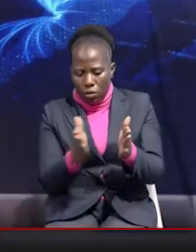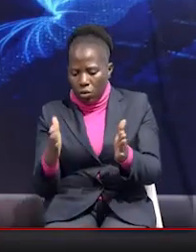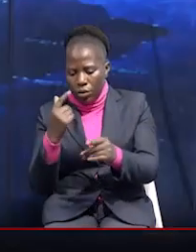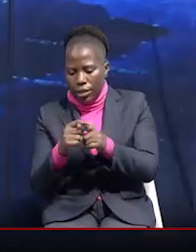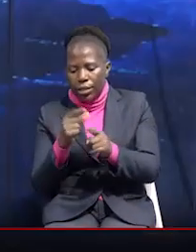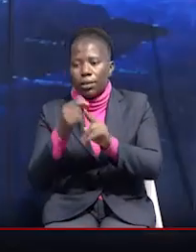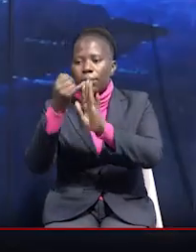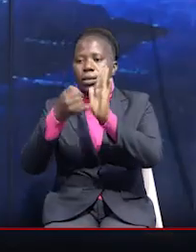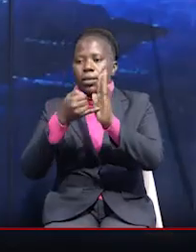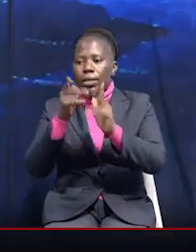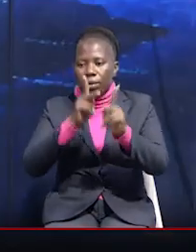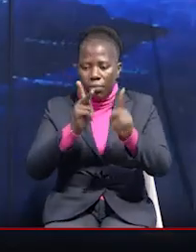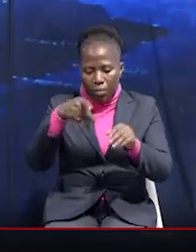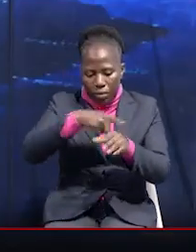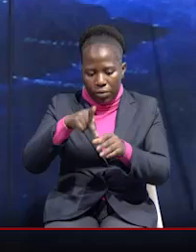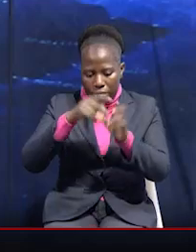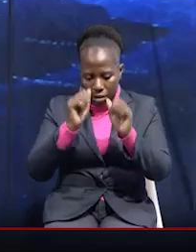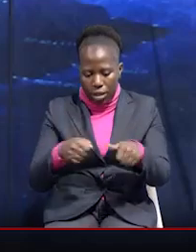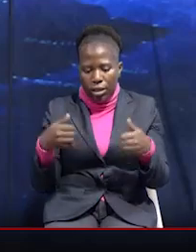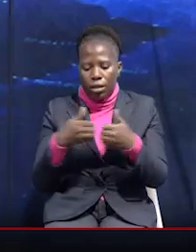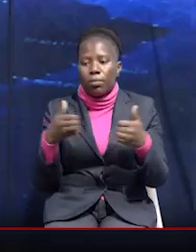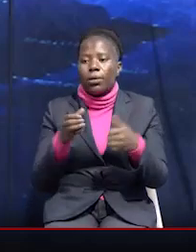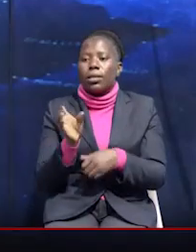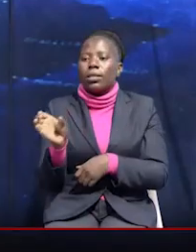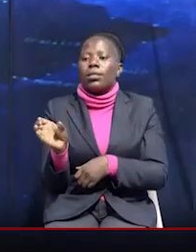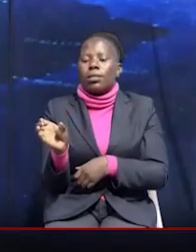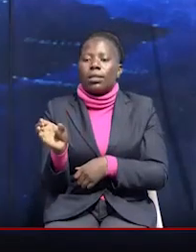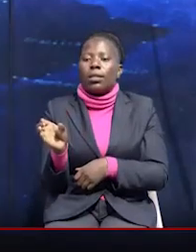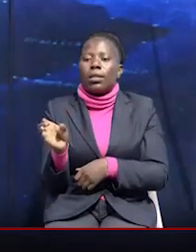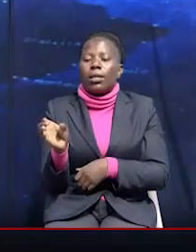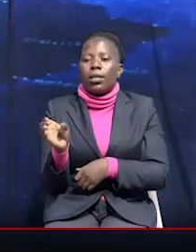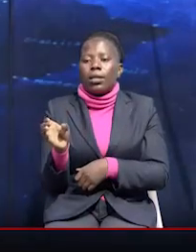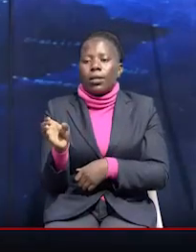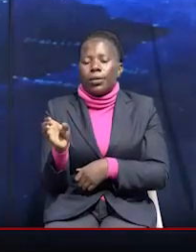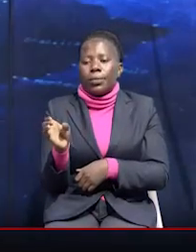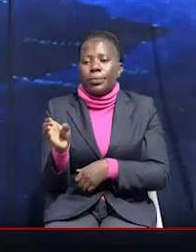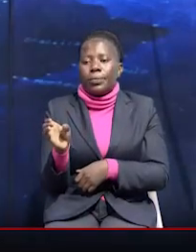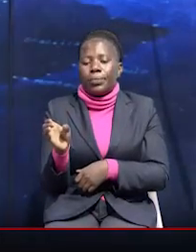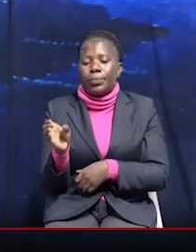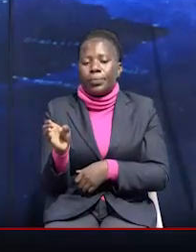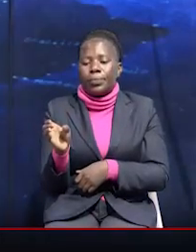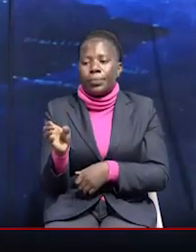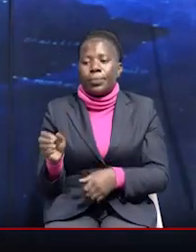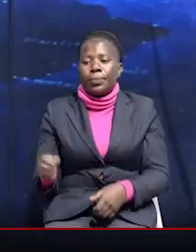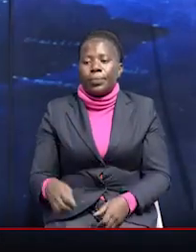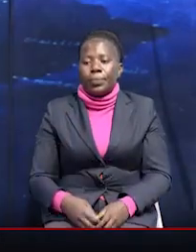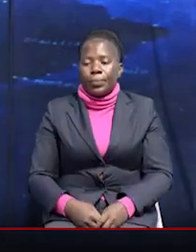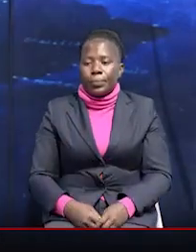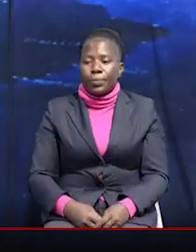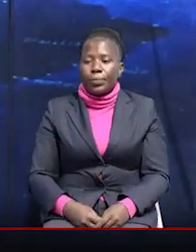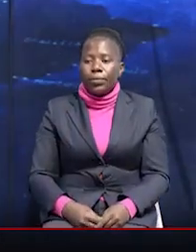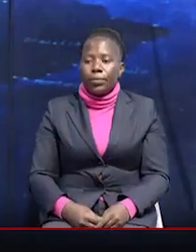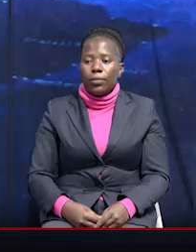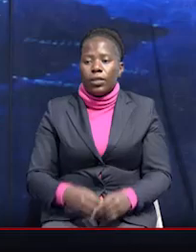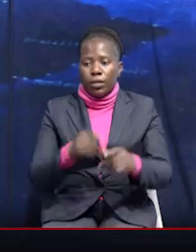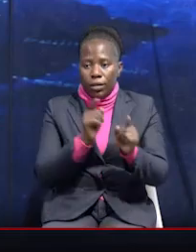can be more participative in the banking sector and more participative on the side of savings as well.